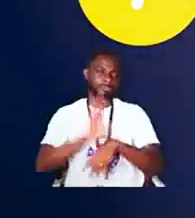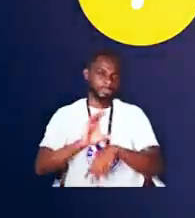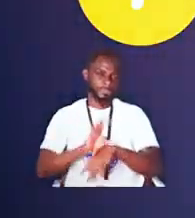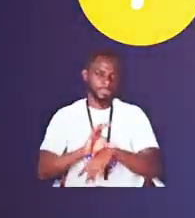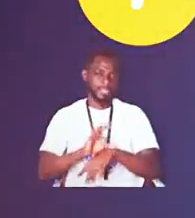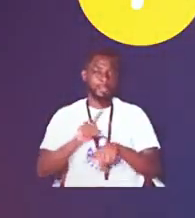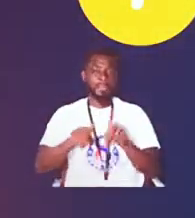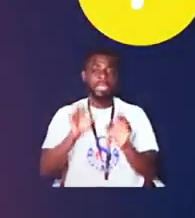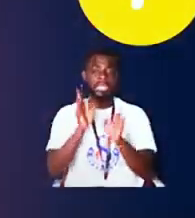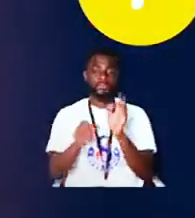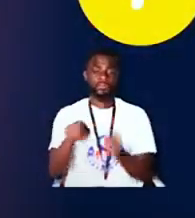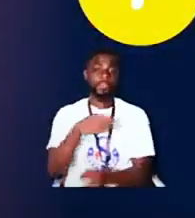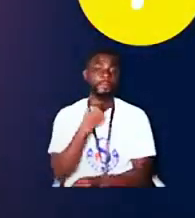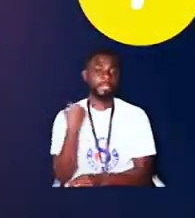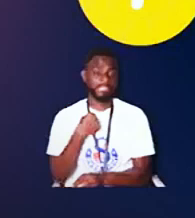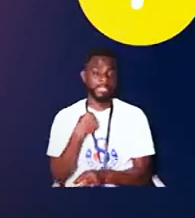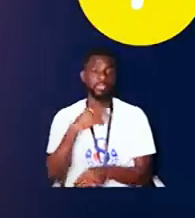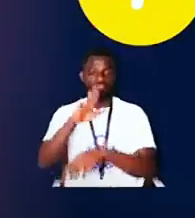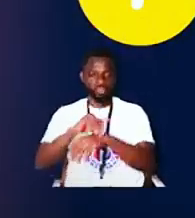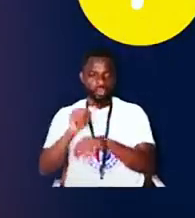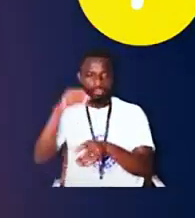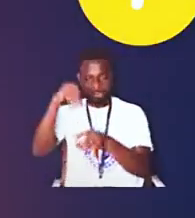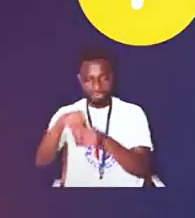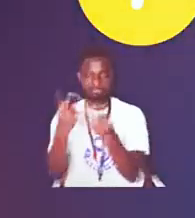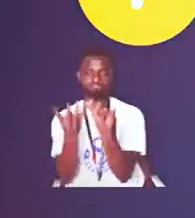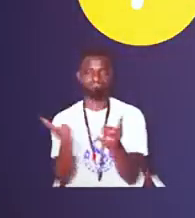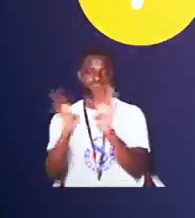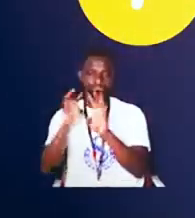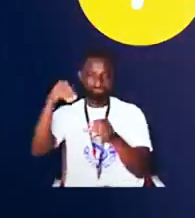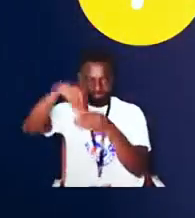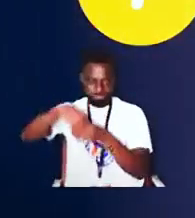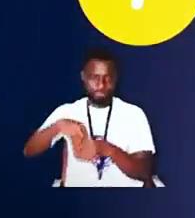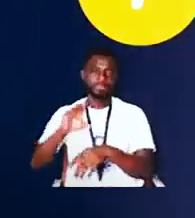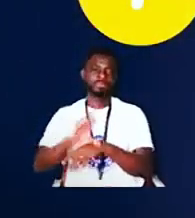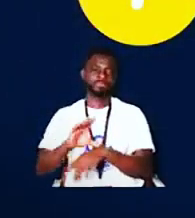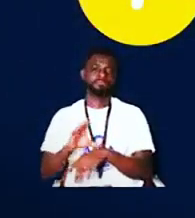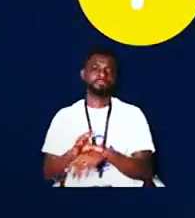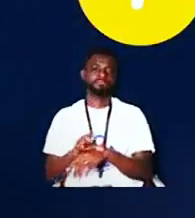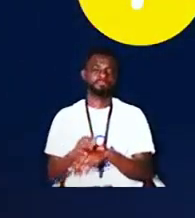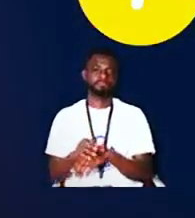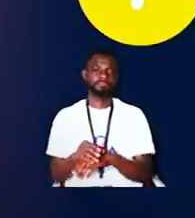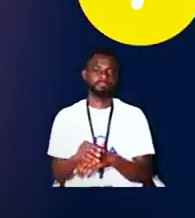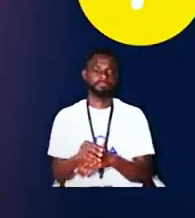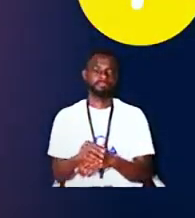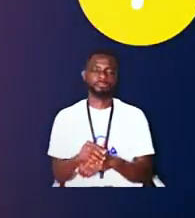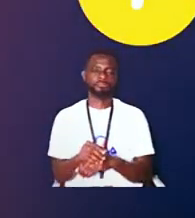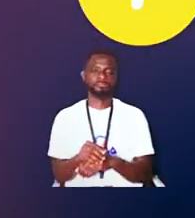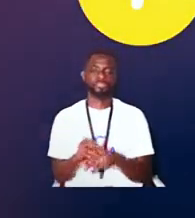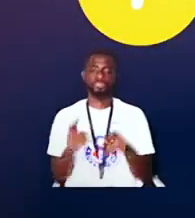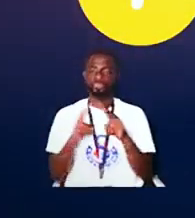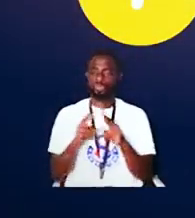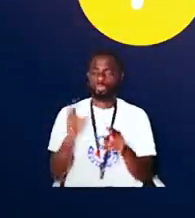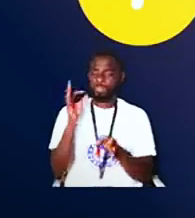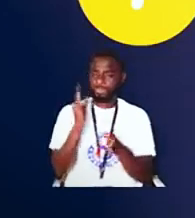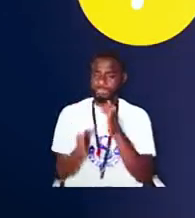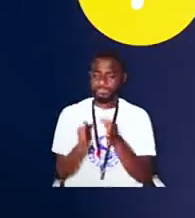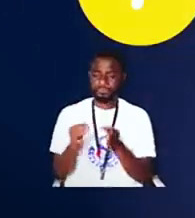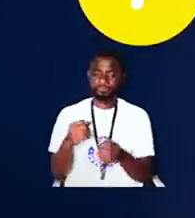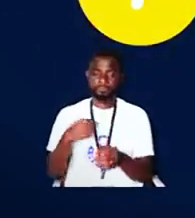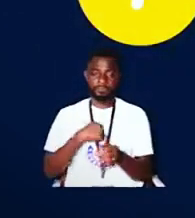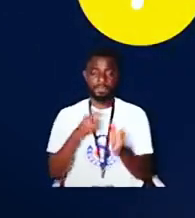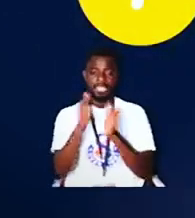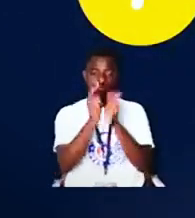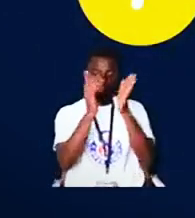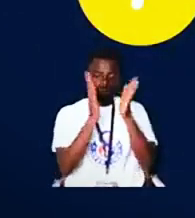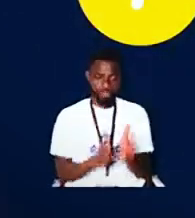you are a clergy, your calling is within the walls, just to raise people for works of service. So if I am a